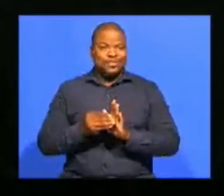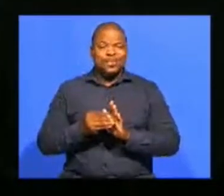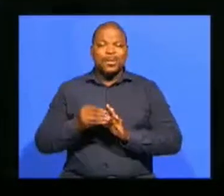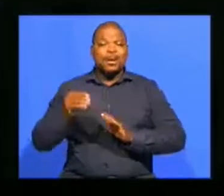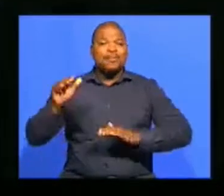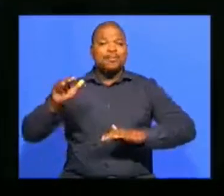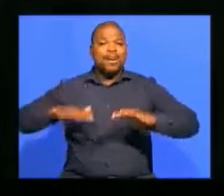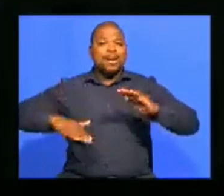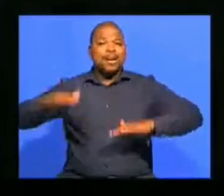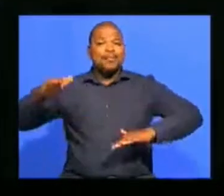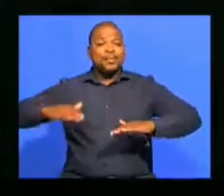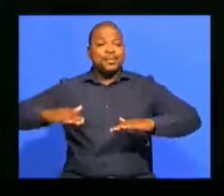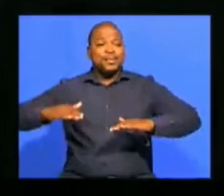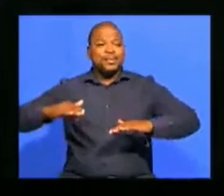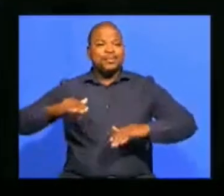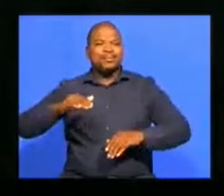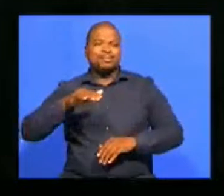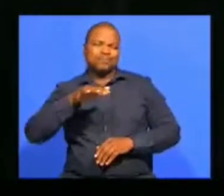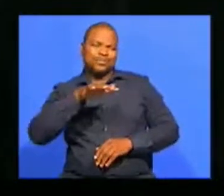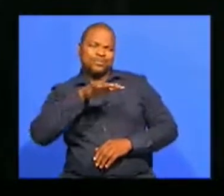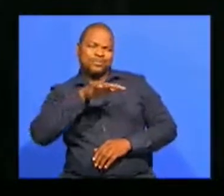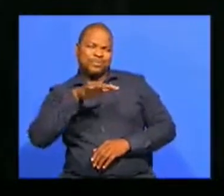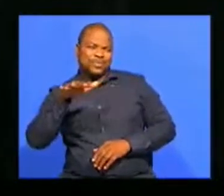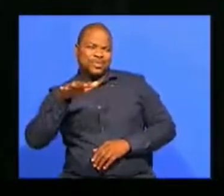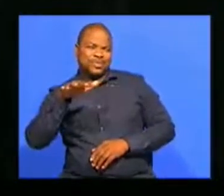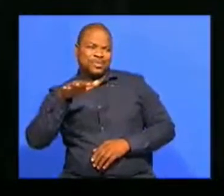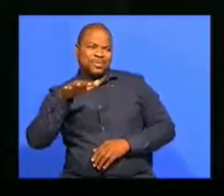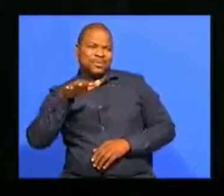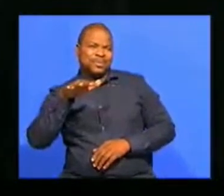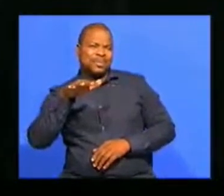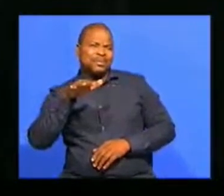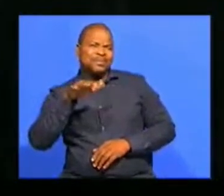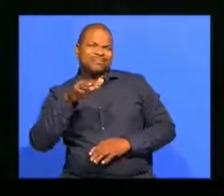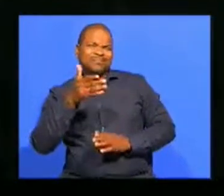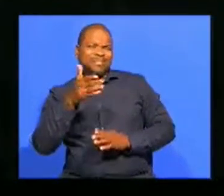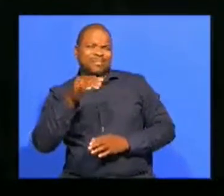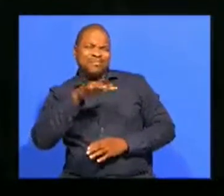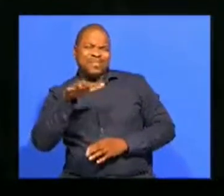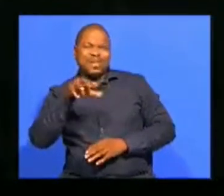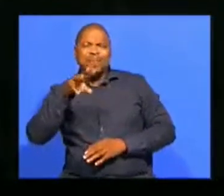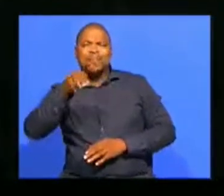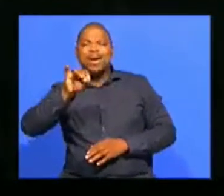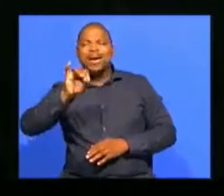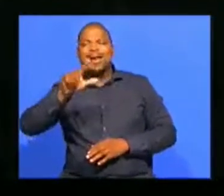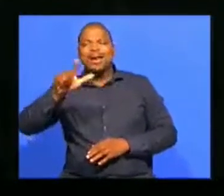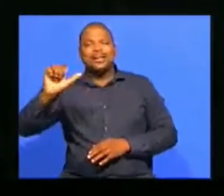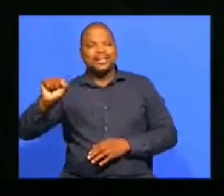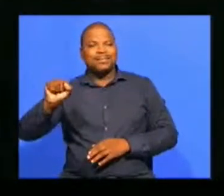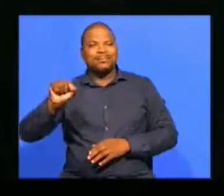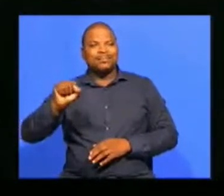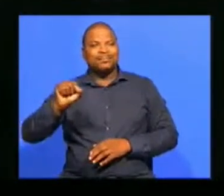Bahamas sits about, what, 50, you say miles, don't you? 50 miles, approximately, what,